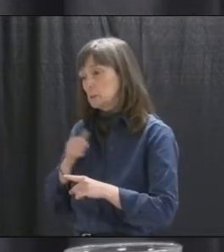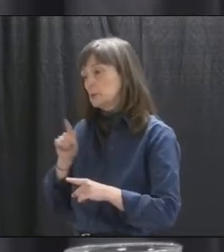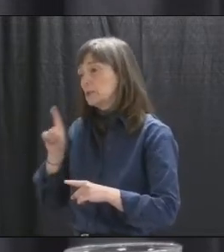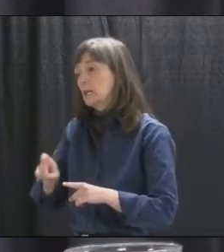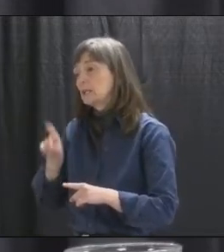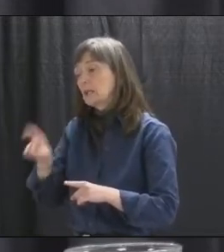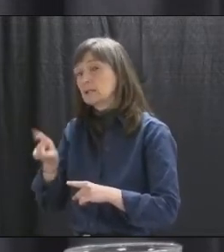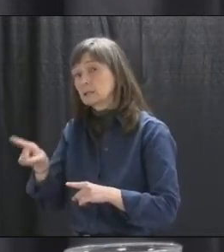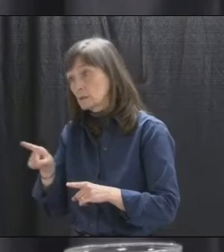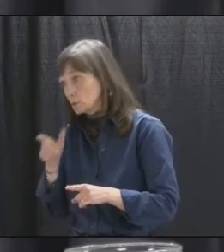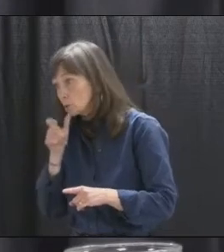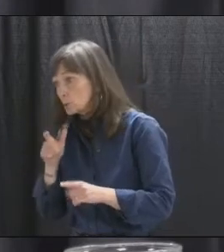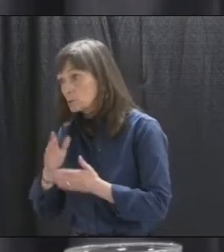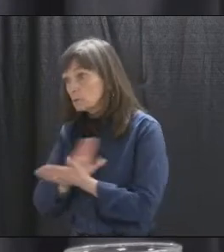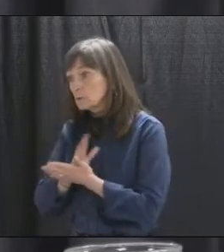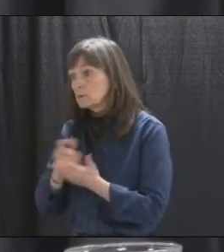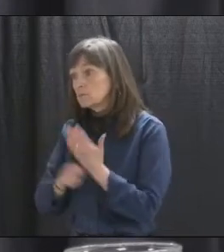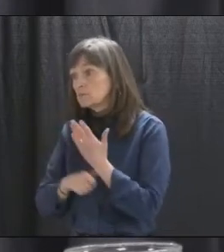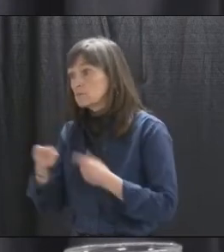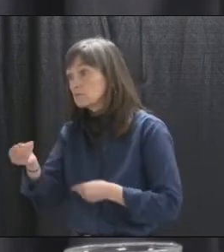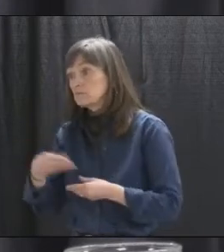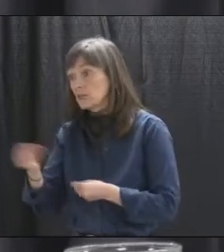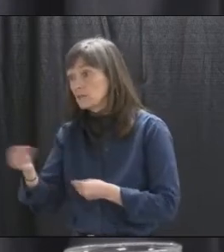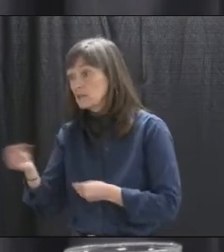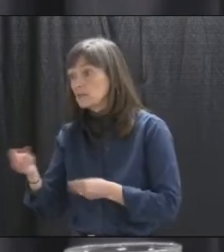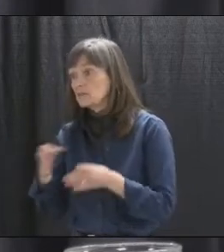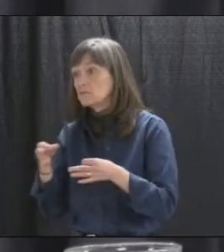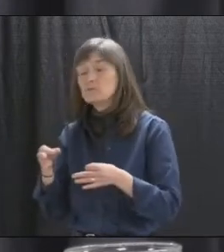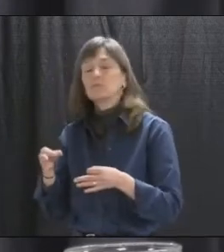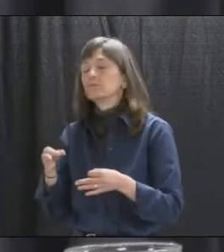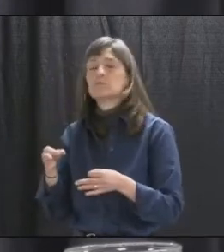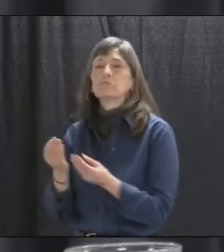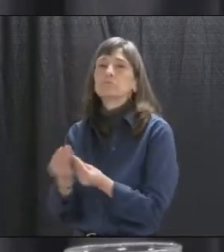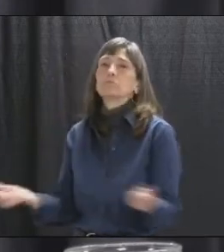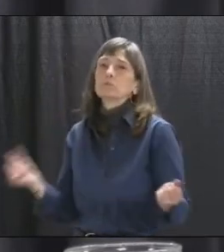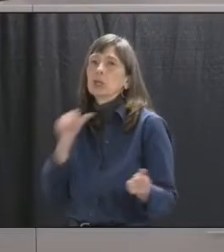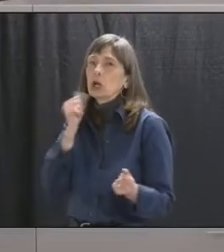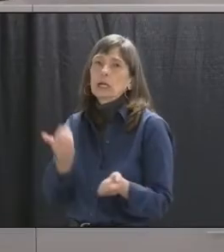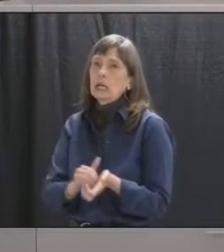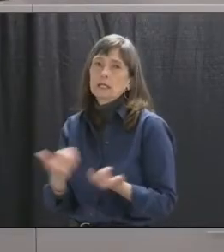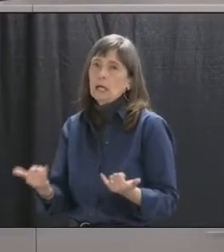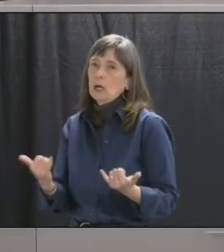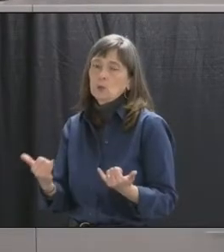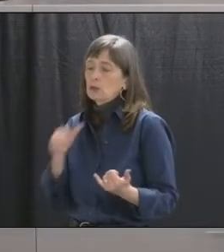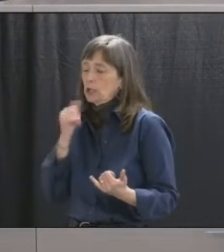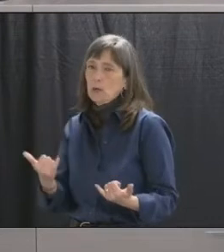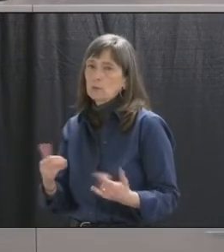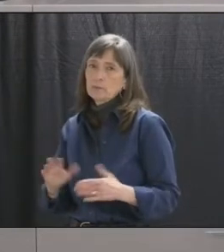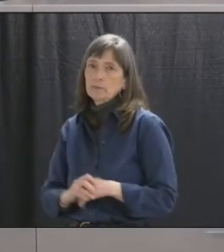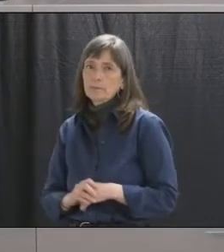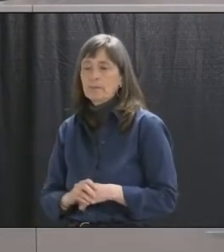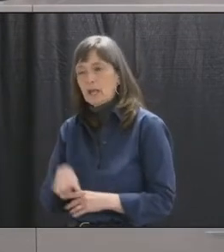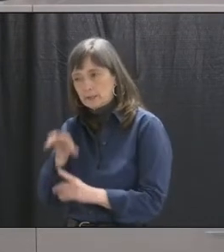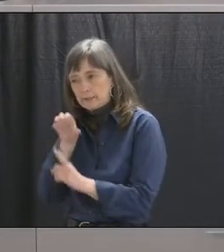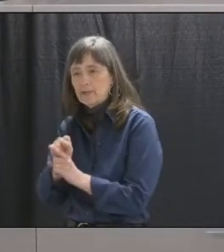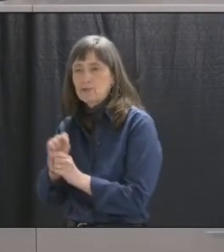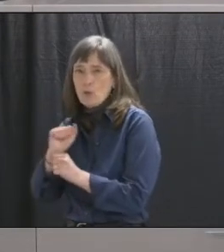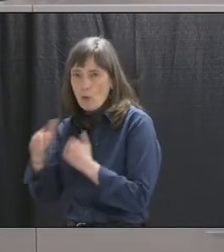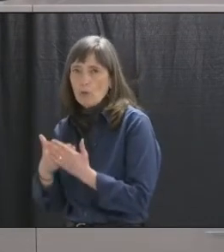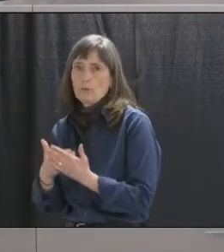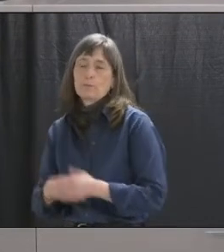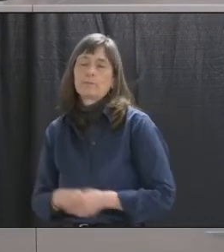understanding is that that is no longer happening. Thank you. Our next question is from Elizabeth Witten of